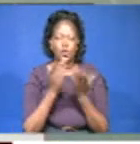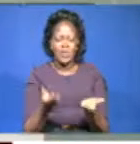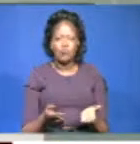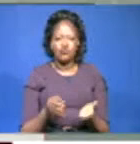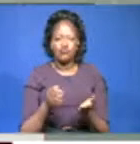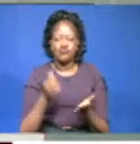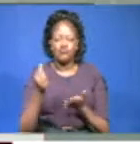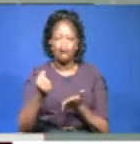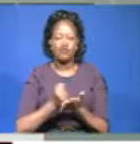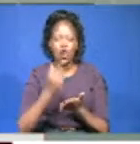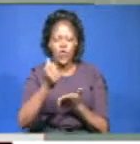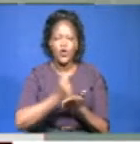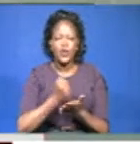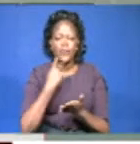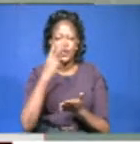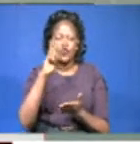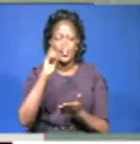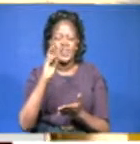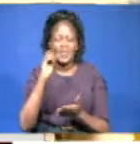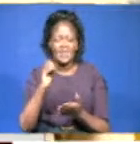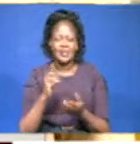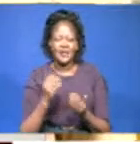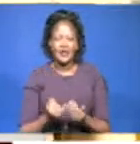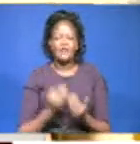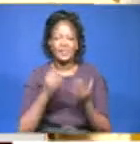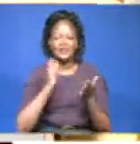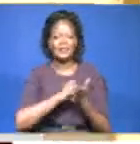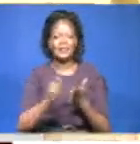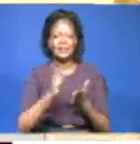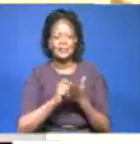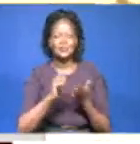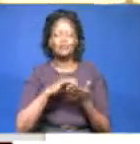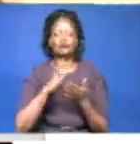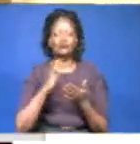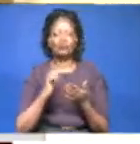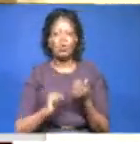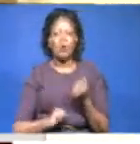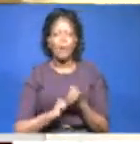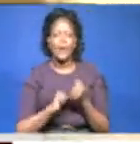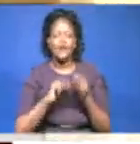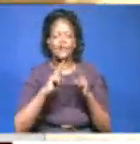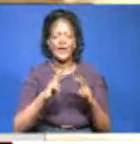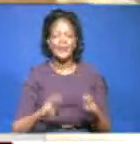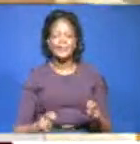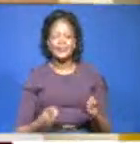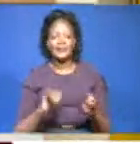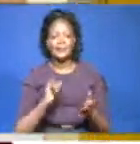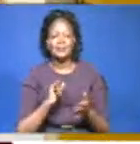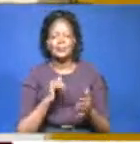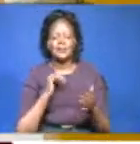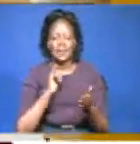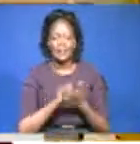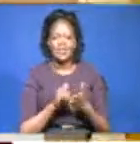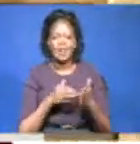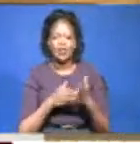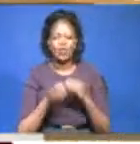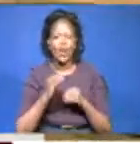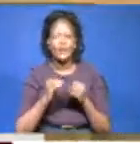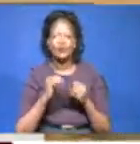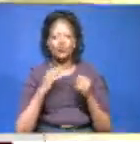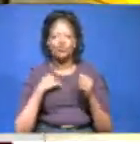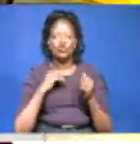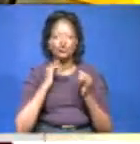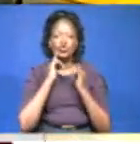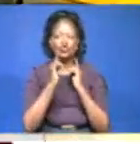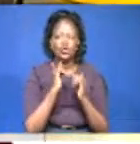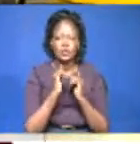Vision 2030 Delivery Secretariat. To further facilitate its investigations, the Anti-Corruption Commission is seeking to interview